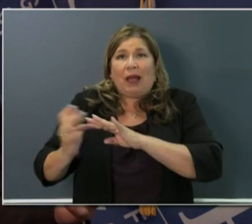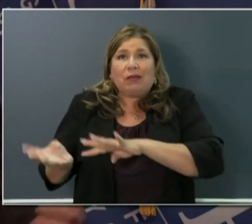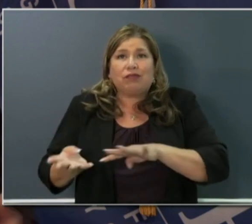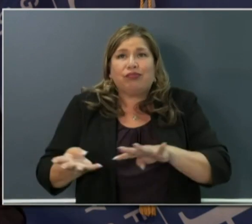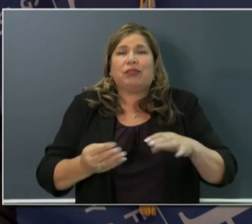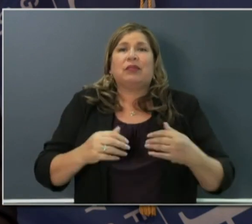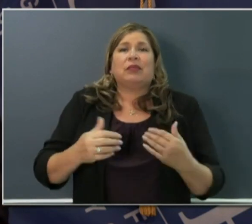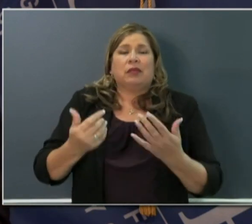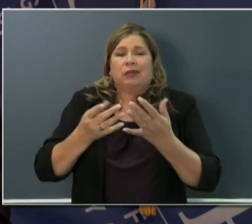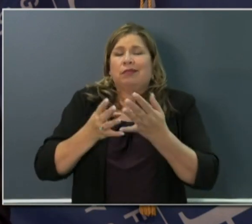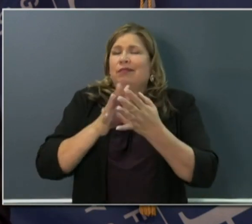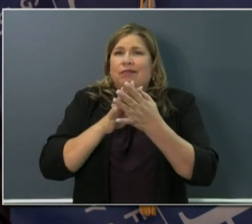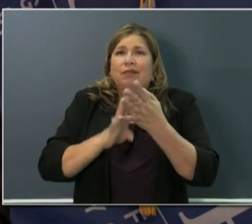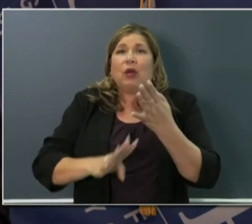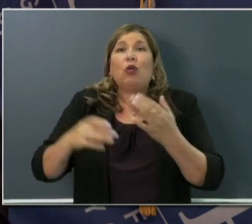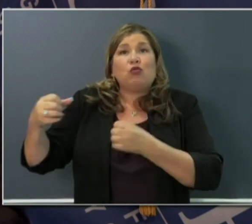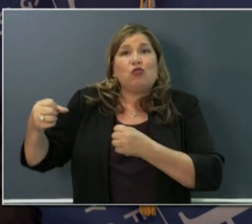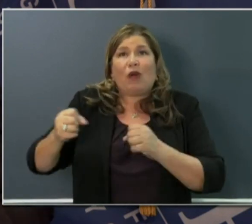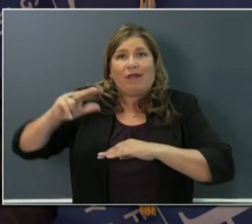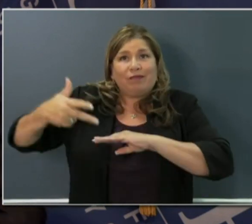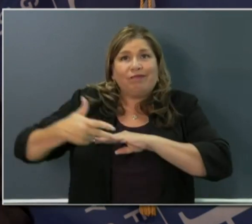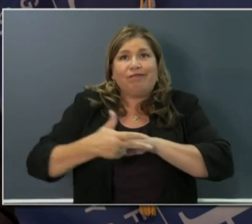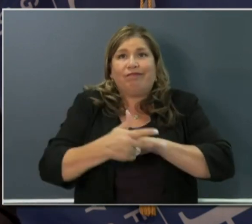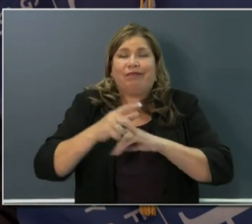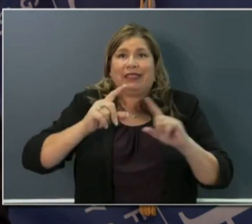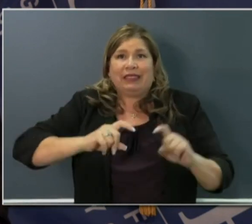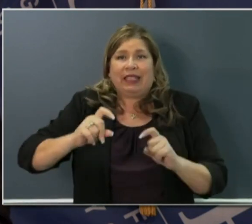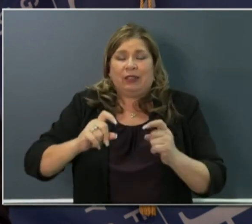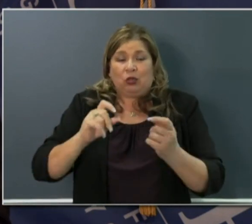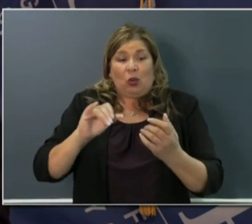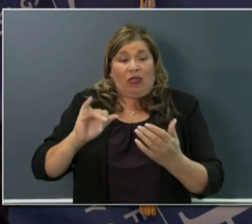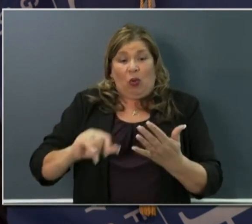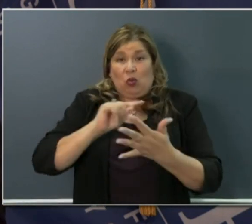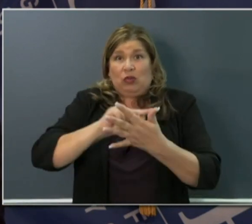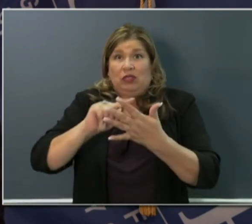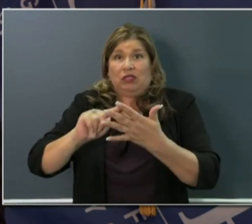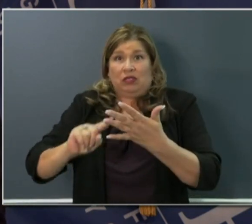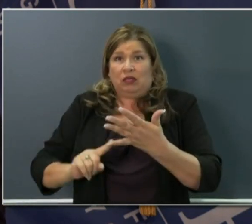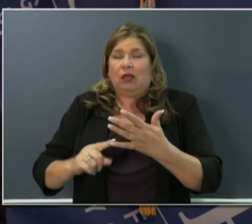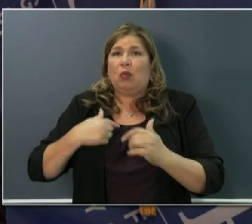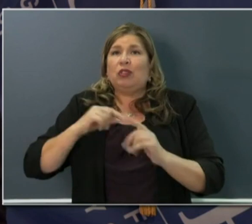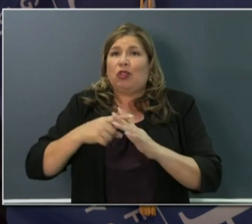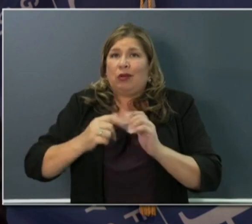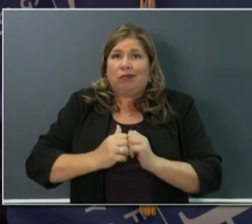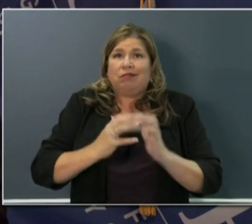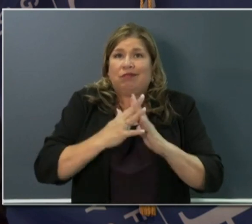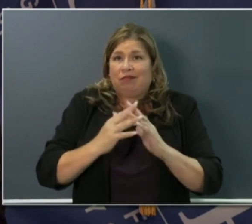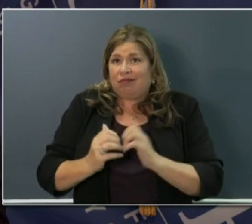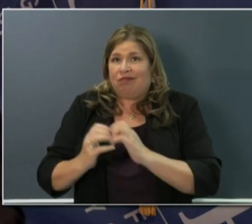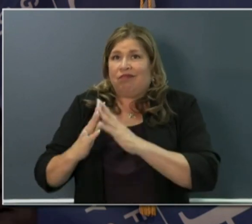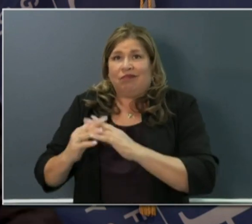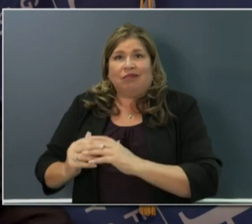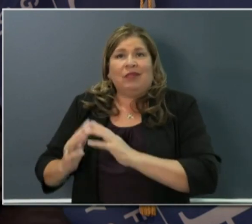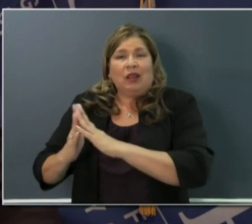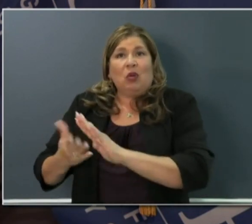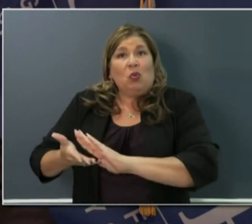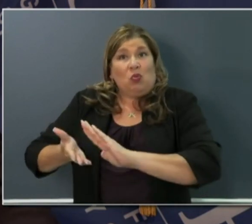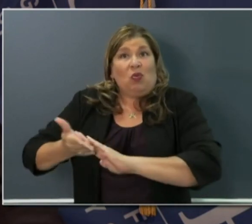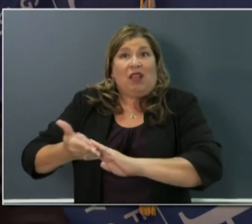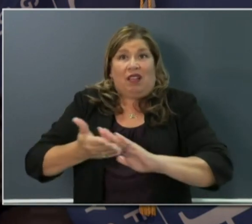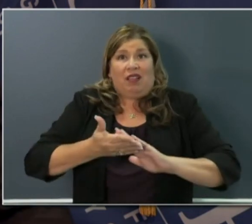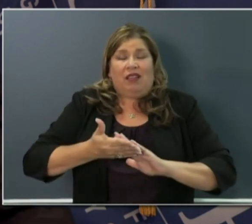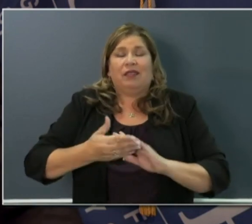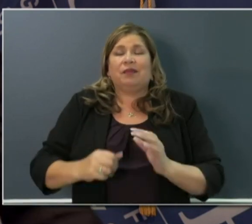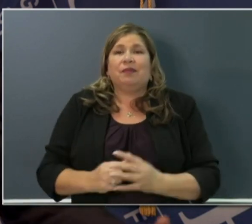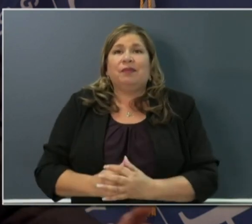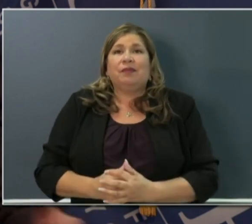about all over the national news, we're getting those operations up and running. As a consequence, we were